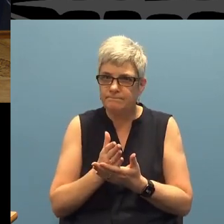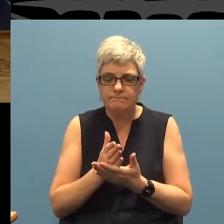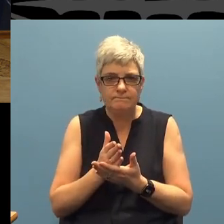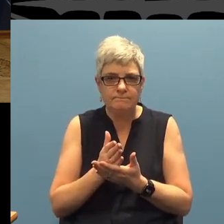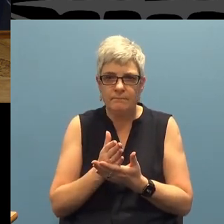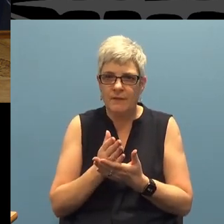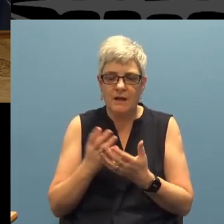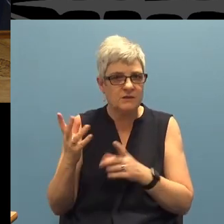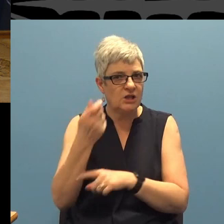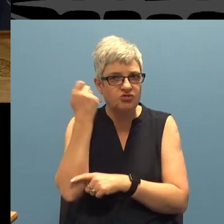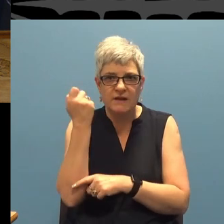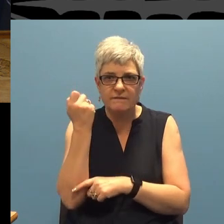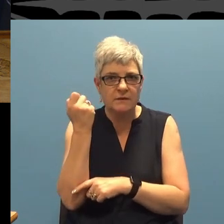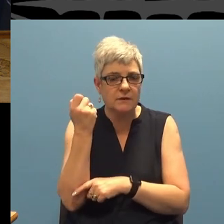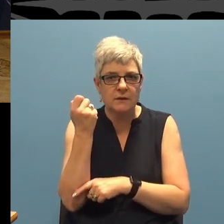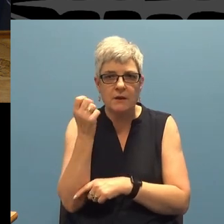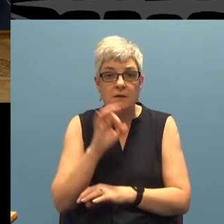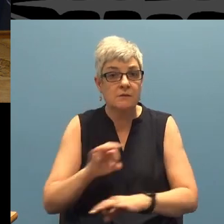And